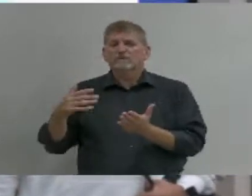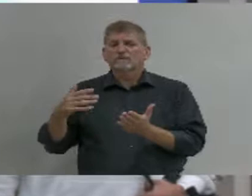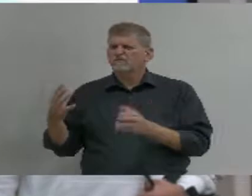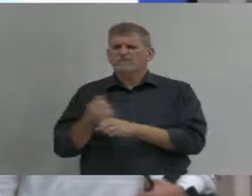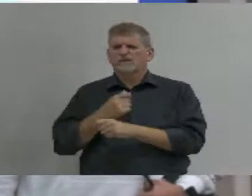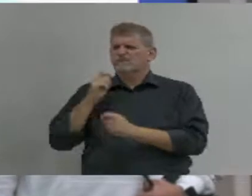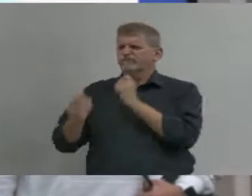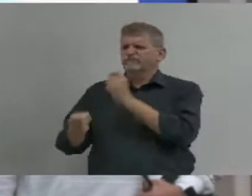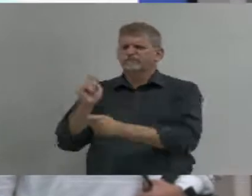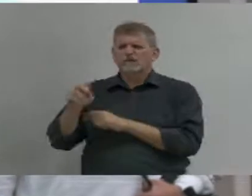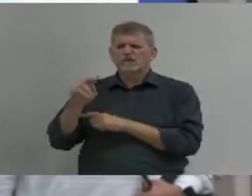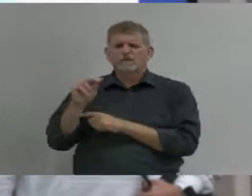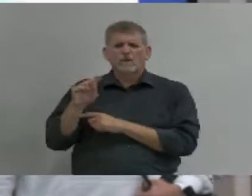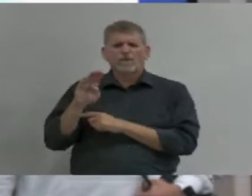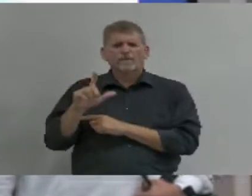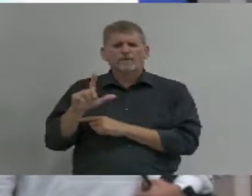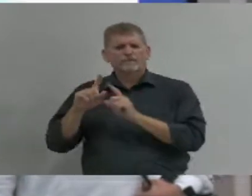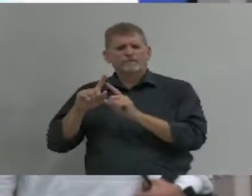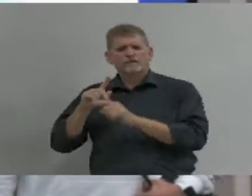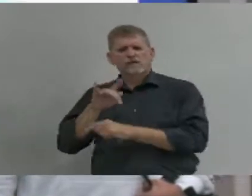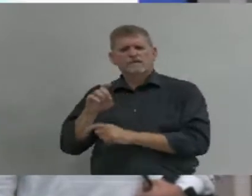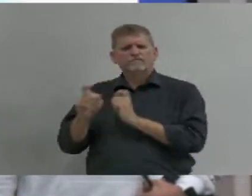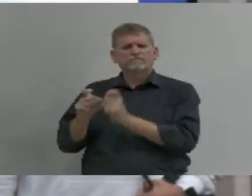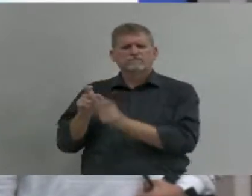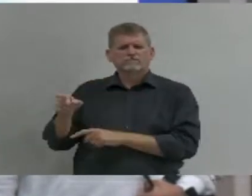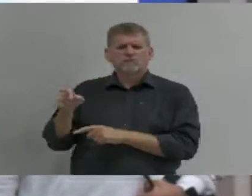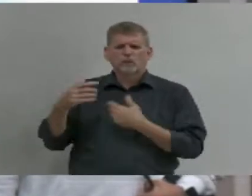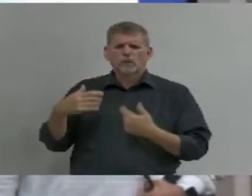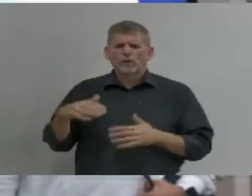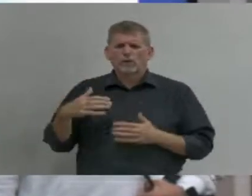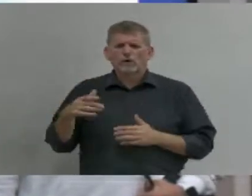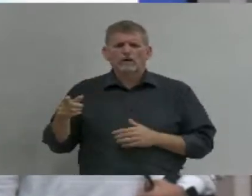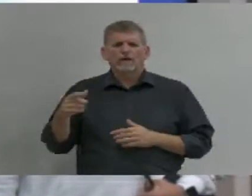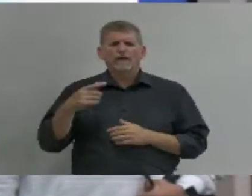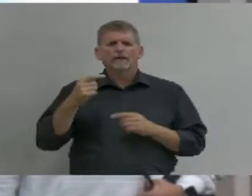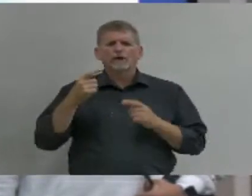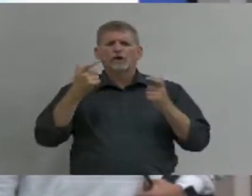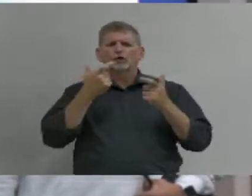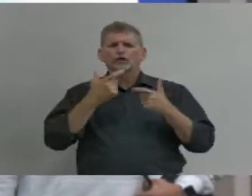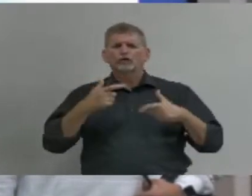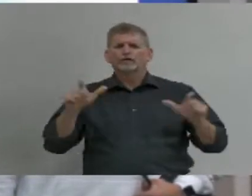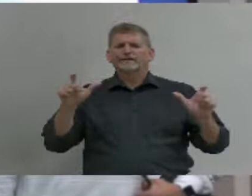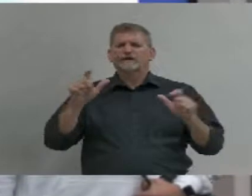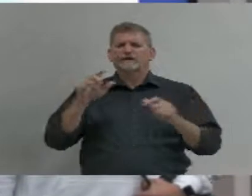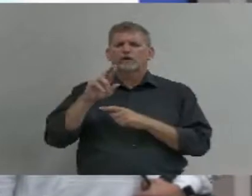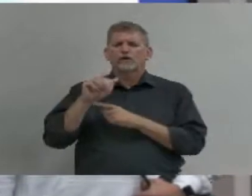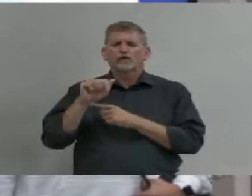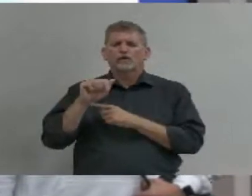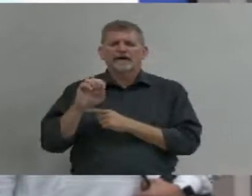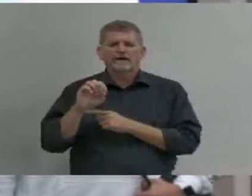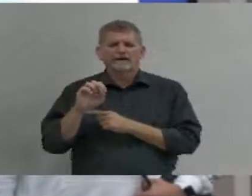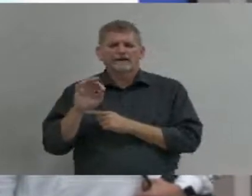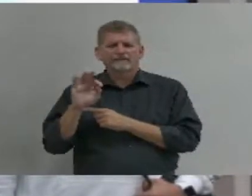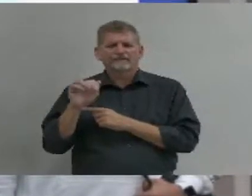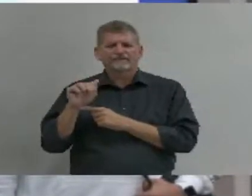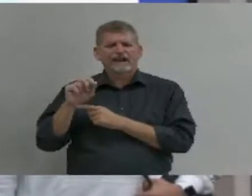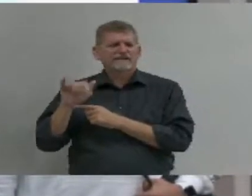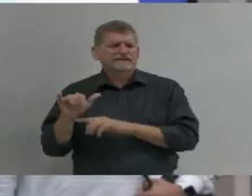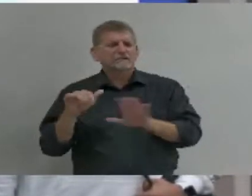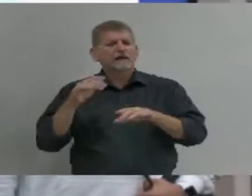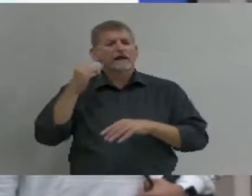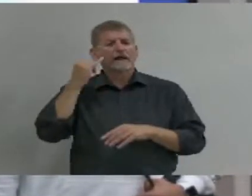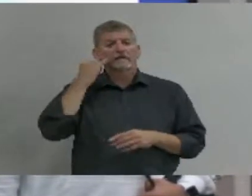work was base rate fallacy. If you take people who show up to an emergency room that are short of breath,